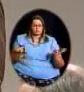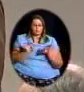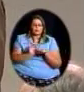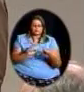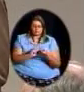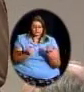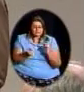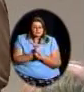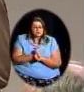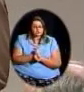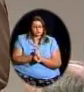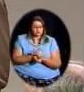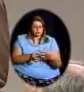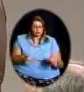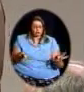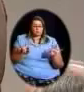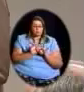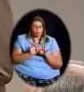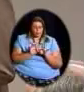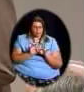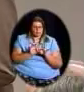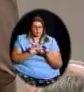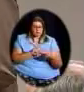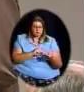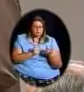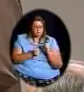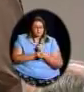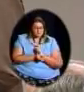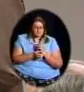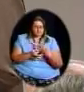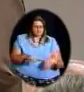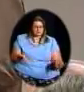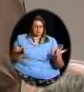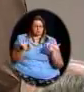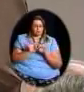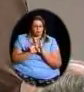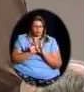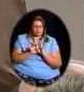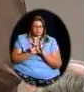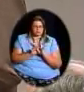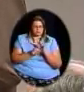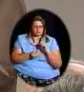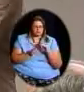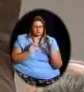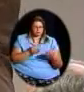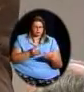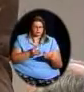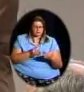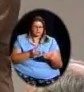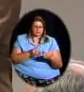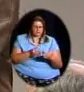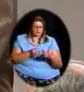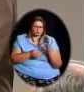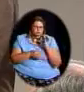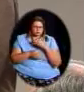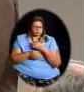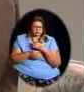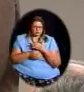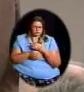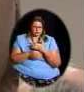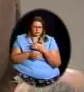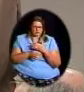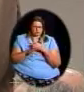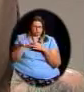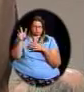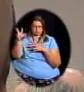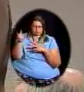important. Mobility is important, and that we need to spend that time on there. So it's interesting how that kind of came from several directions and pieces